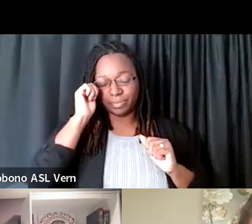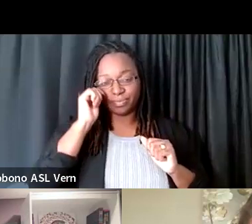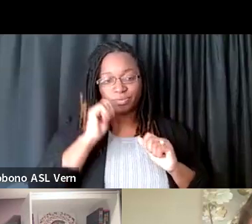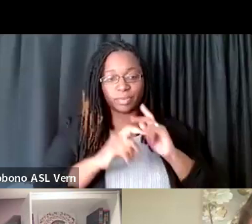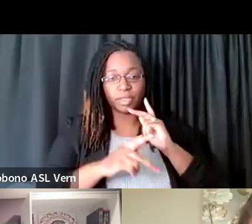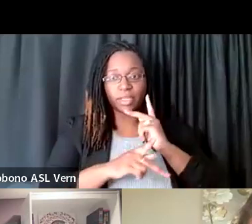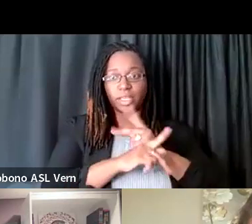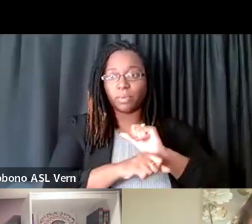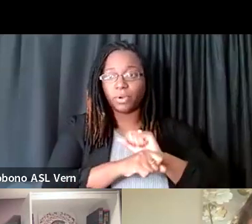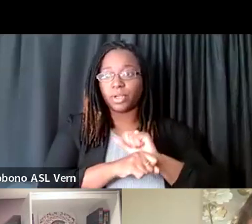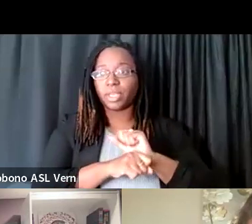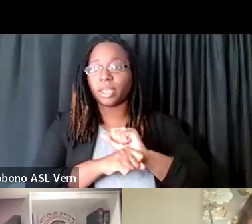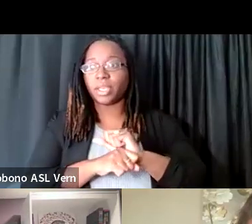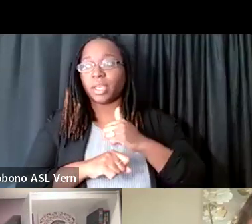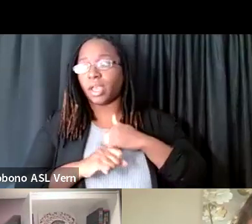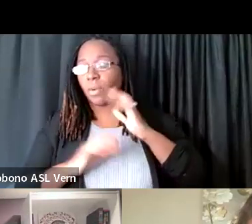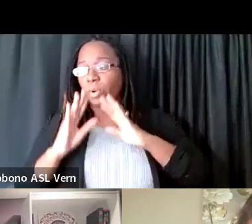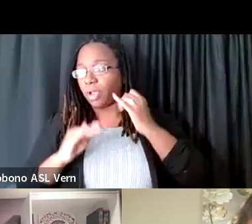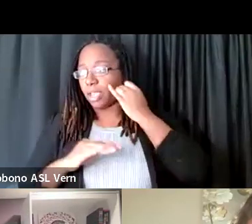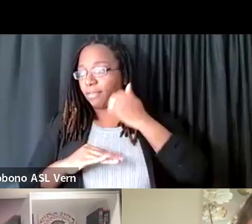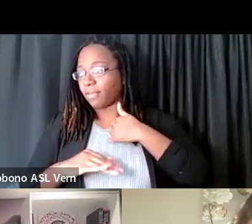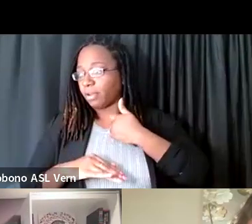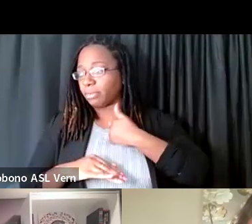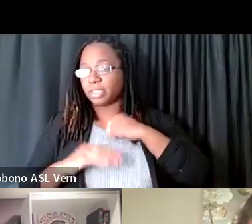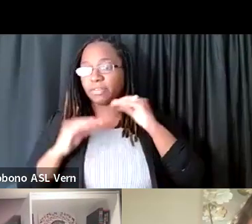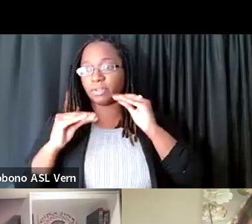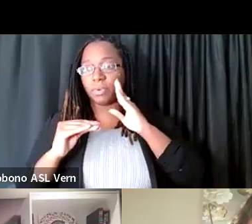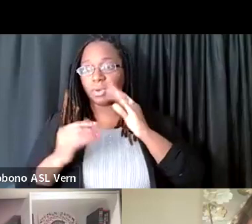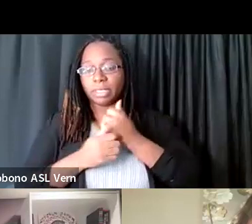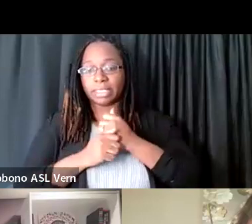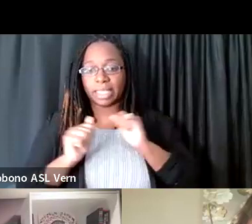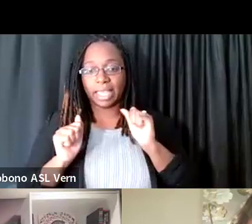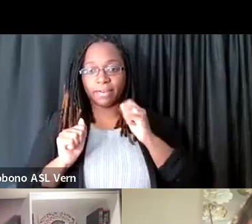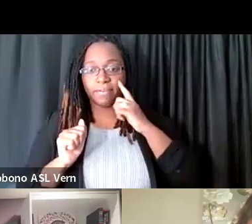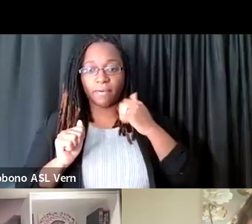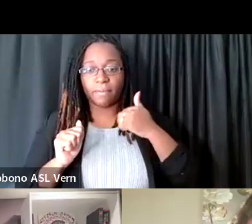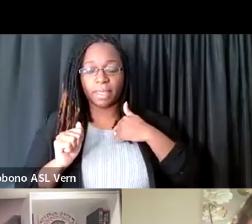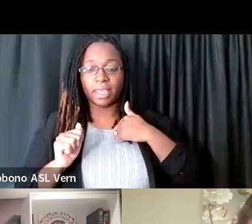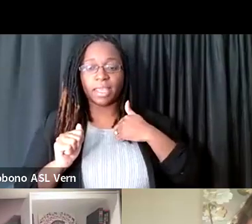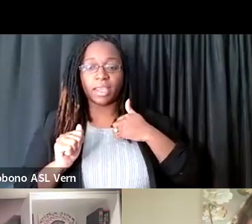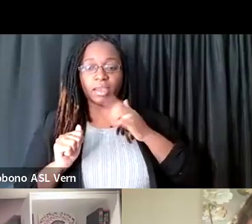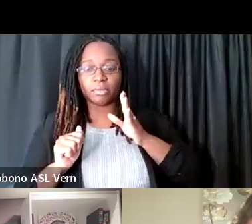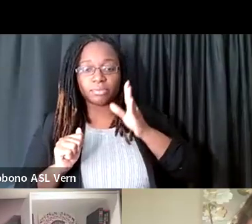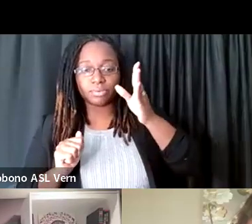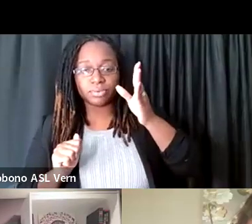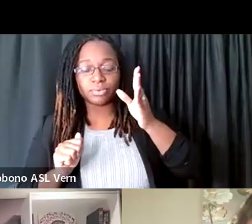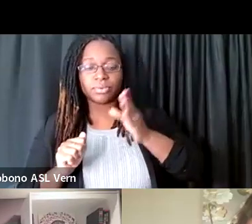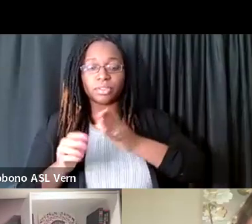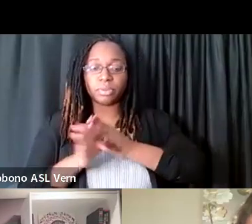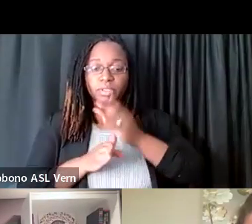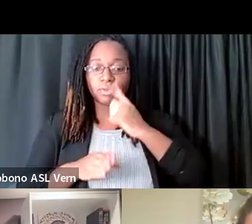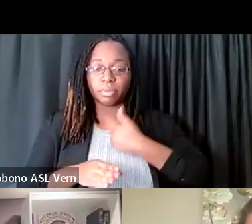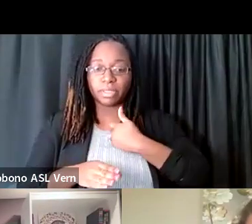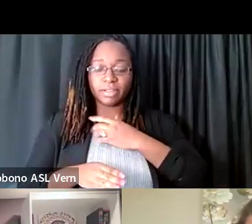keep working, I worry about how being self-taught may not be the safest way to go into the profession for myself and my collaborators. What